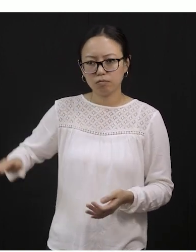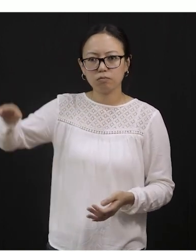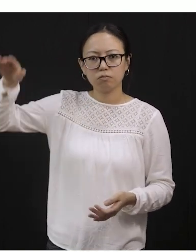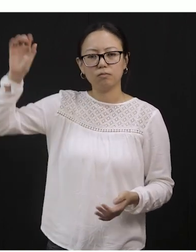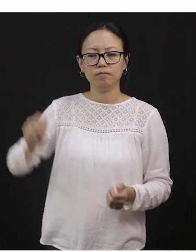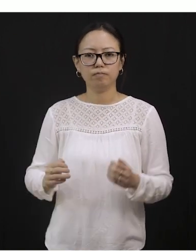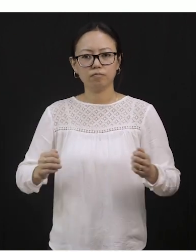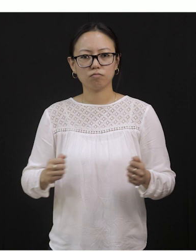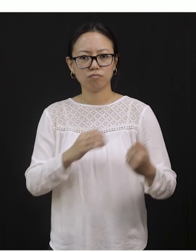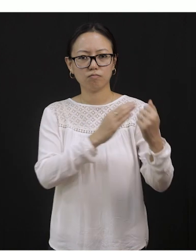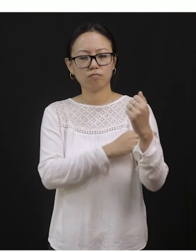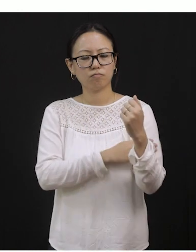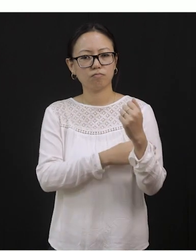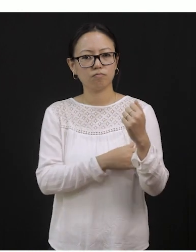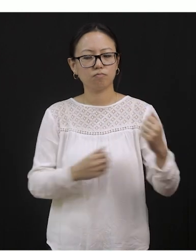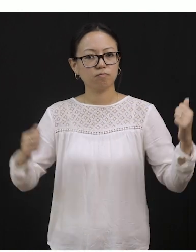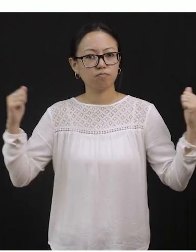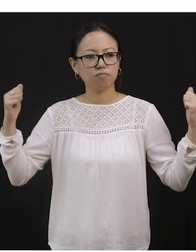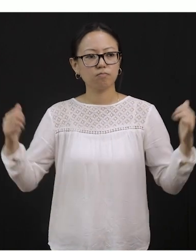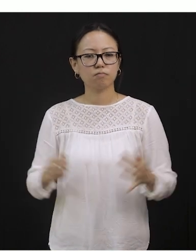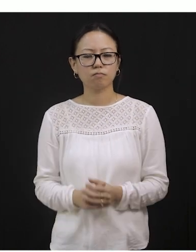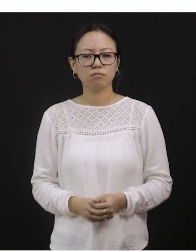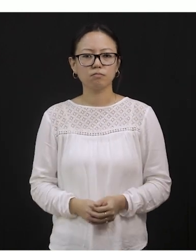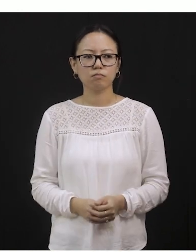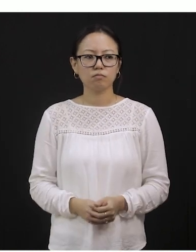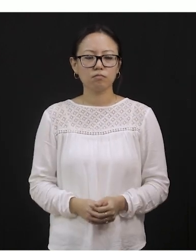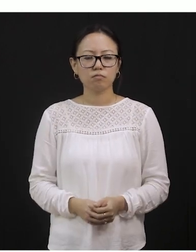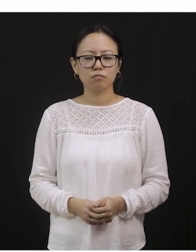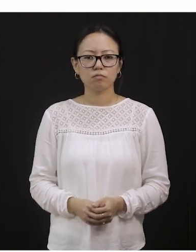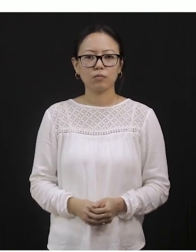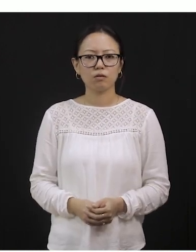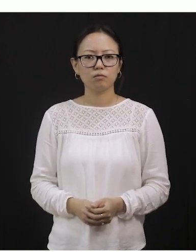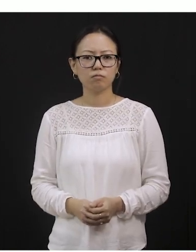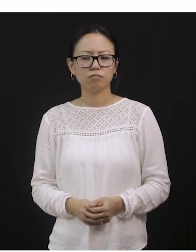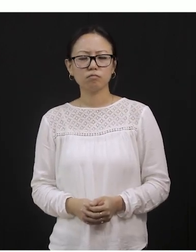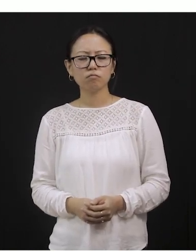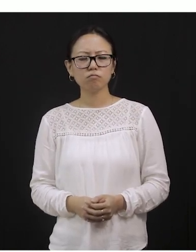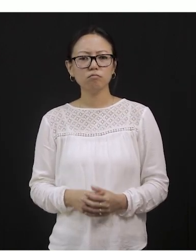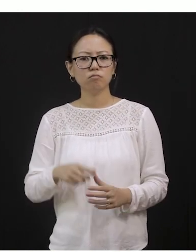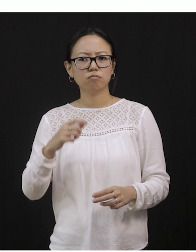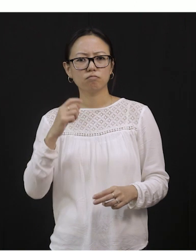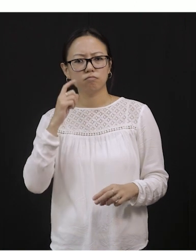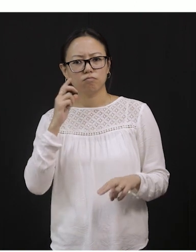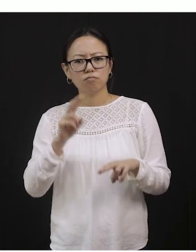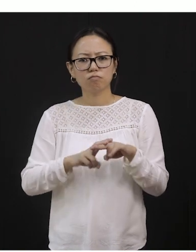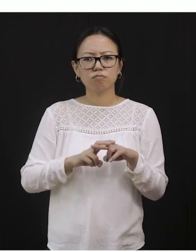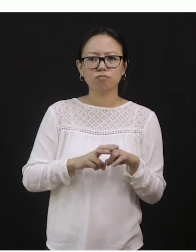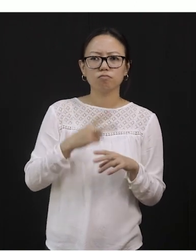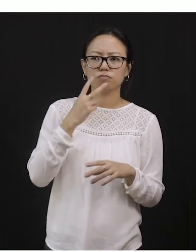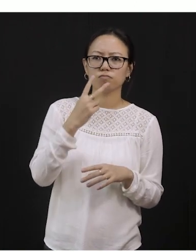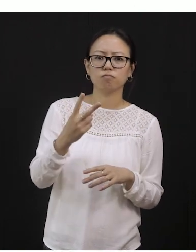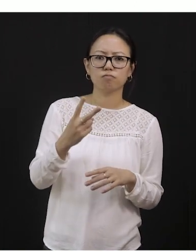Chota Pim is a cartoon show, and when we are watching Chota Pim, I'm sure you will also be learning a moral